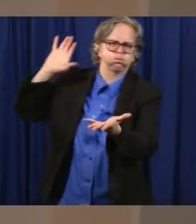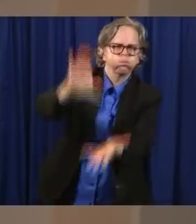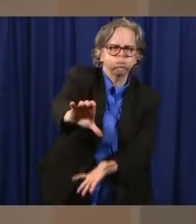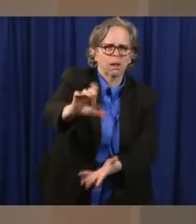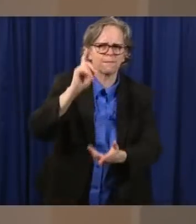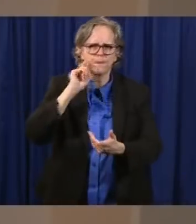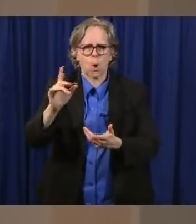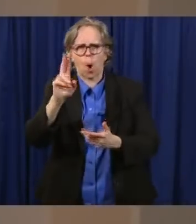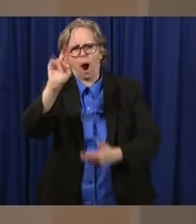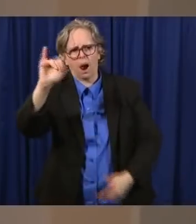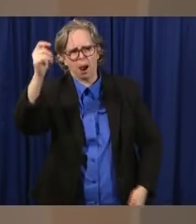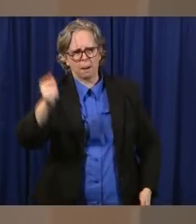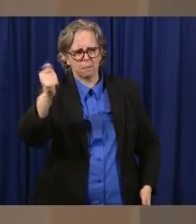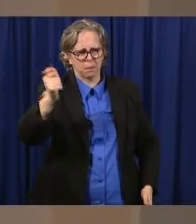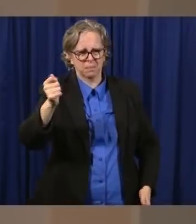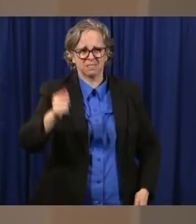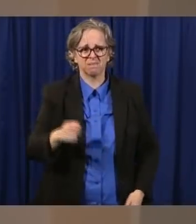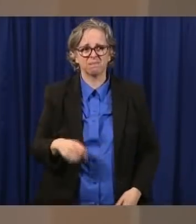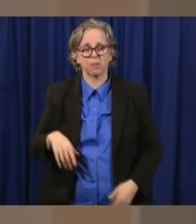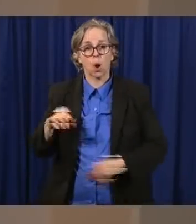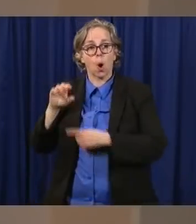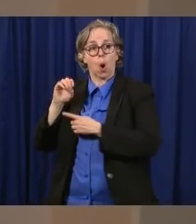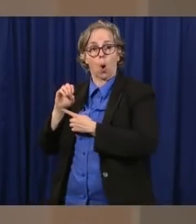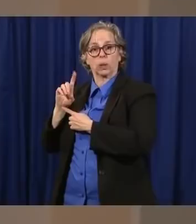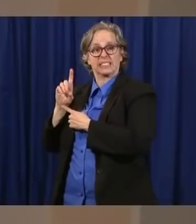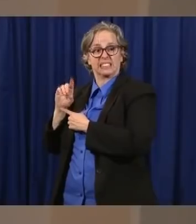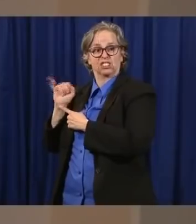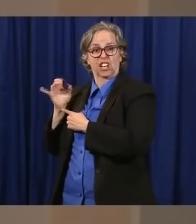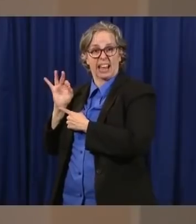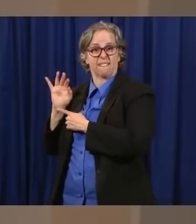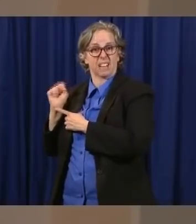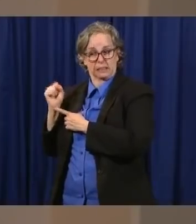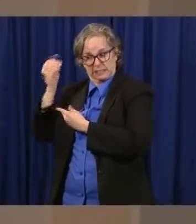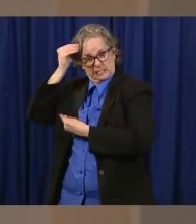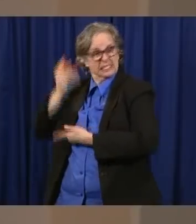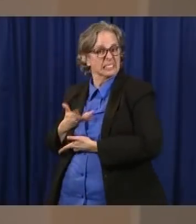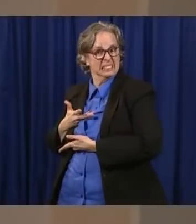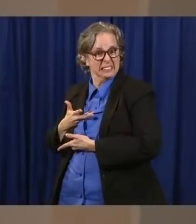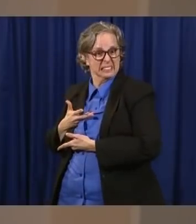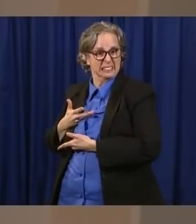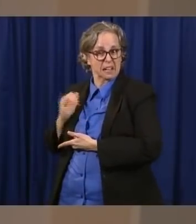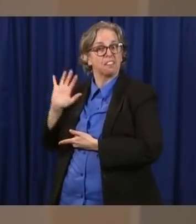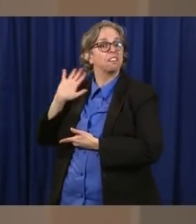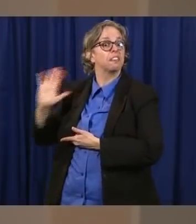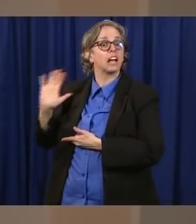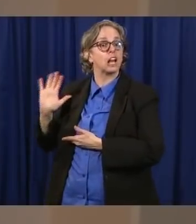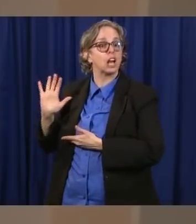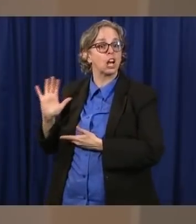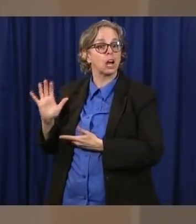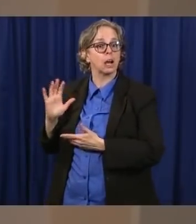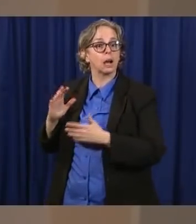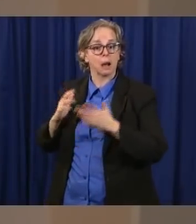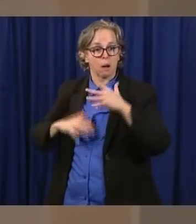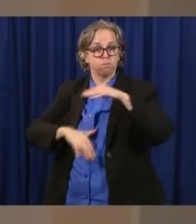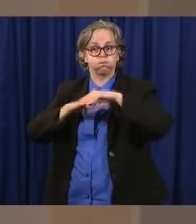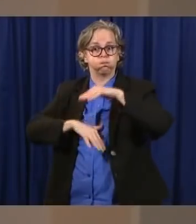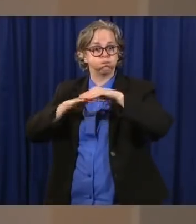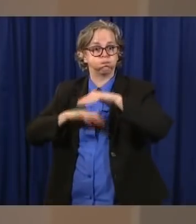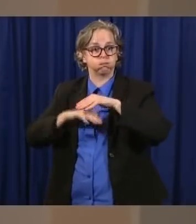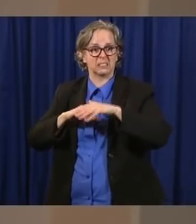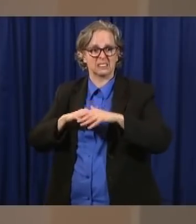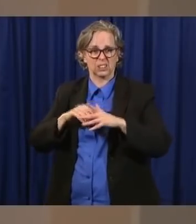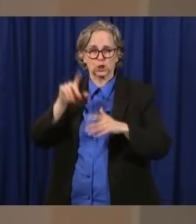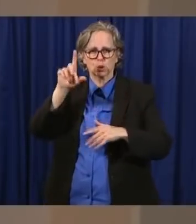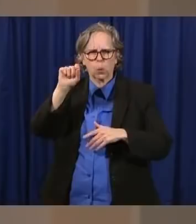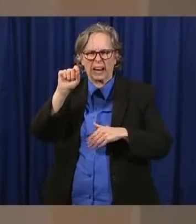ODJFS informed me this morning they have expanded their capacity by 20 times in terms of just personnel. They have more than 1,000 people